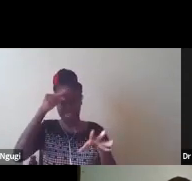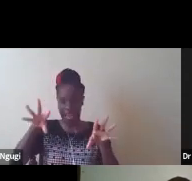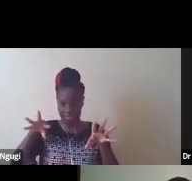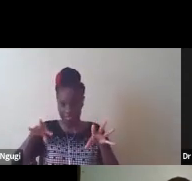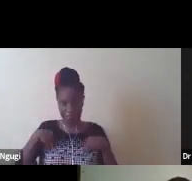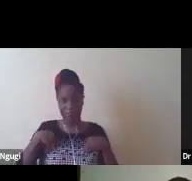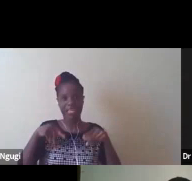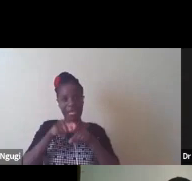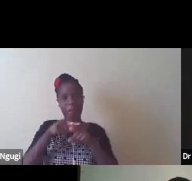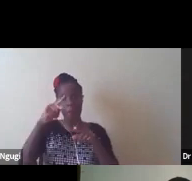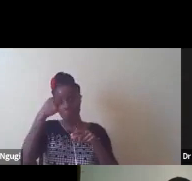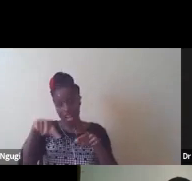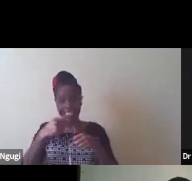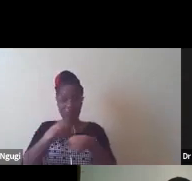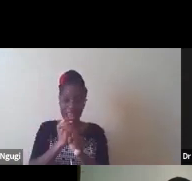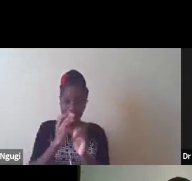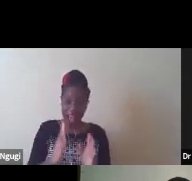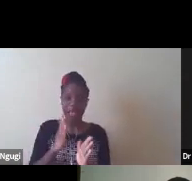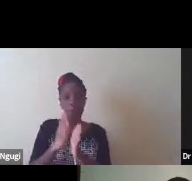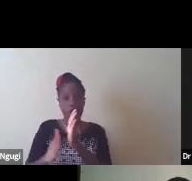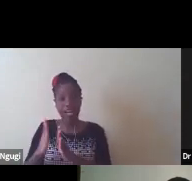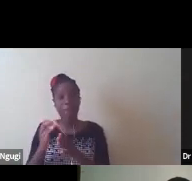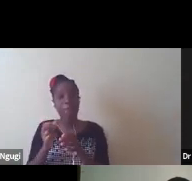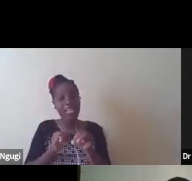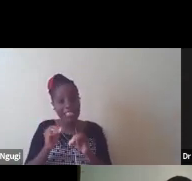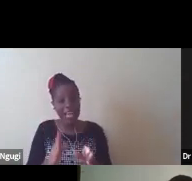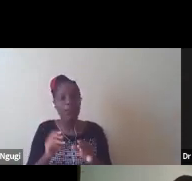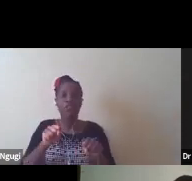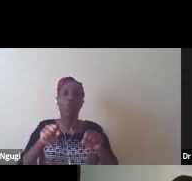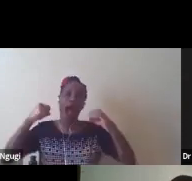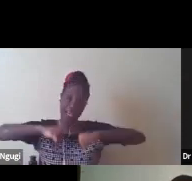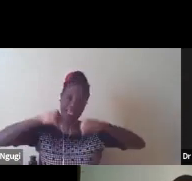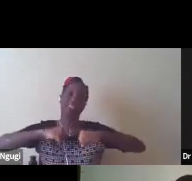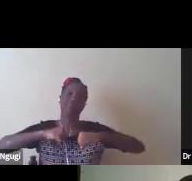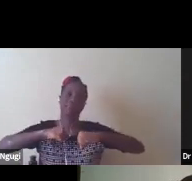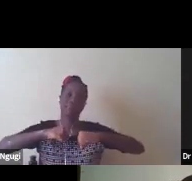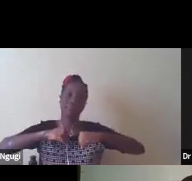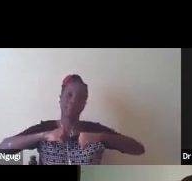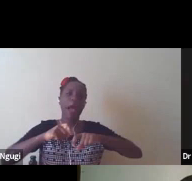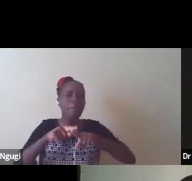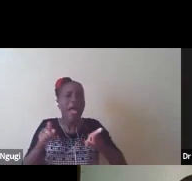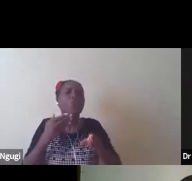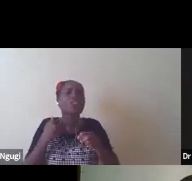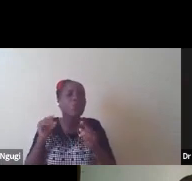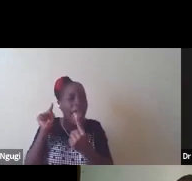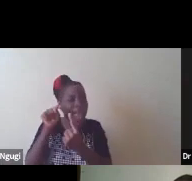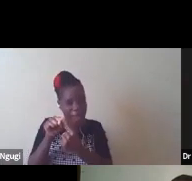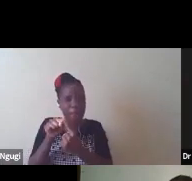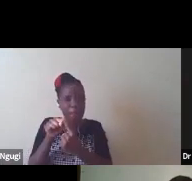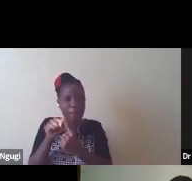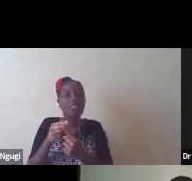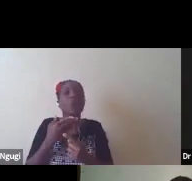policymakers, program managers, and everybody to agree and get it there. But what we aim to do is to have